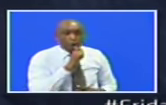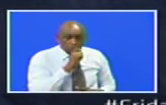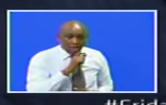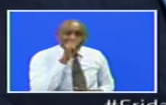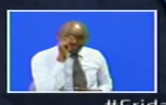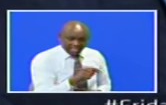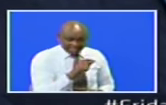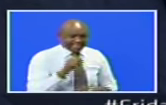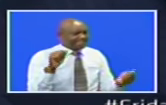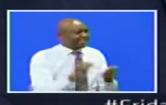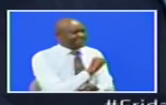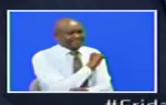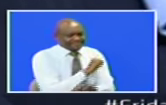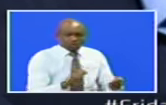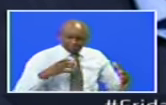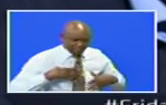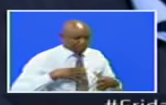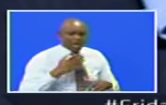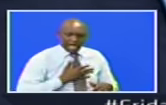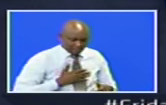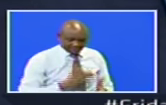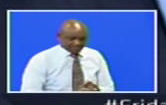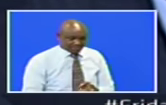a disaster to our people.